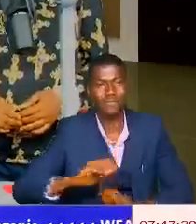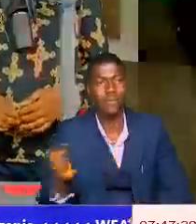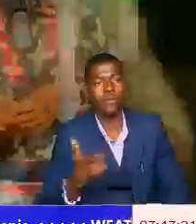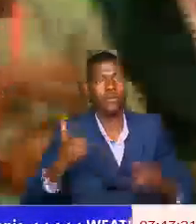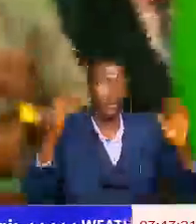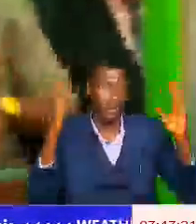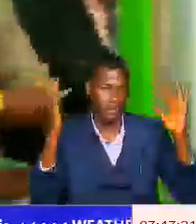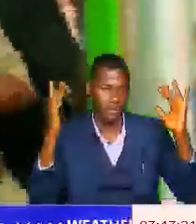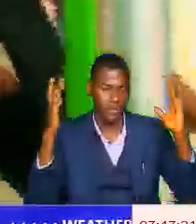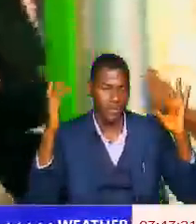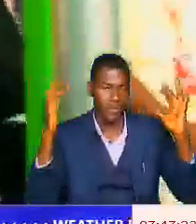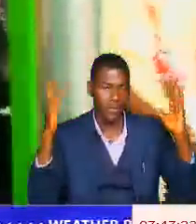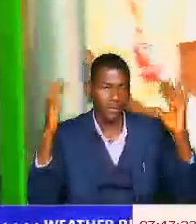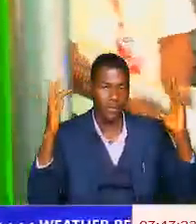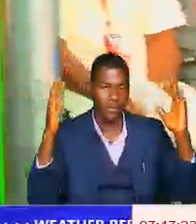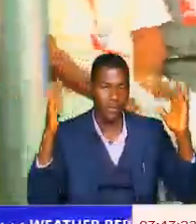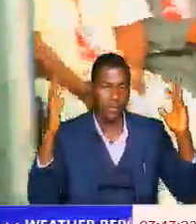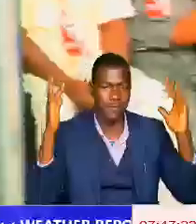leg.